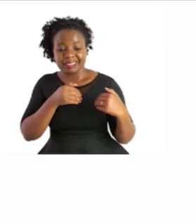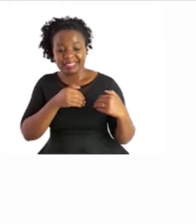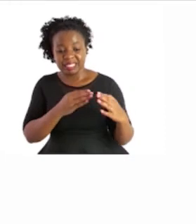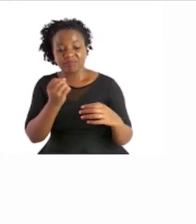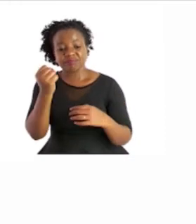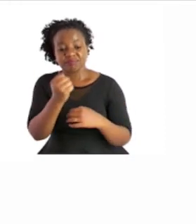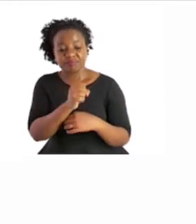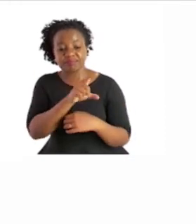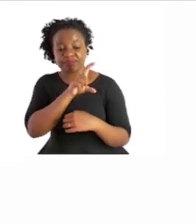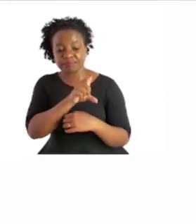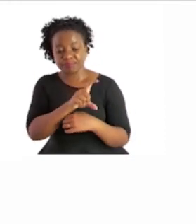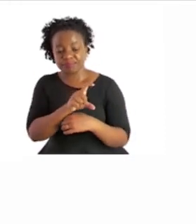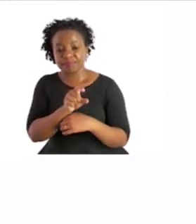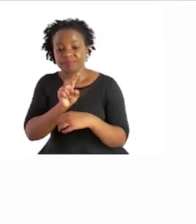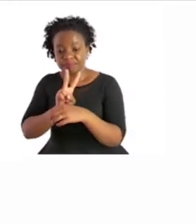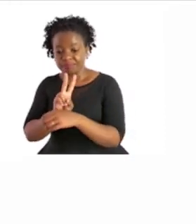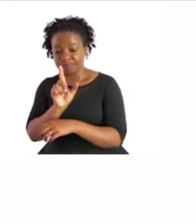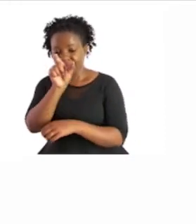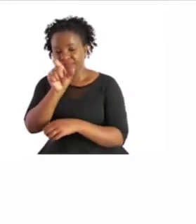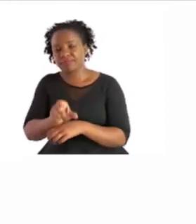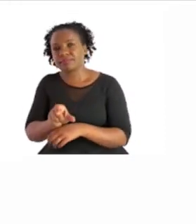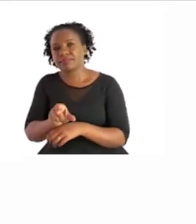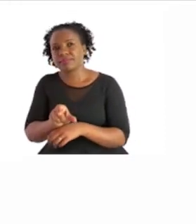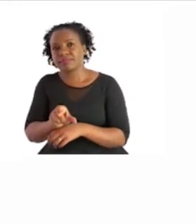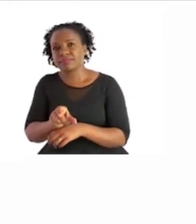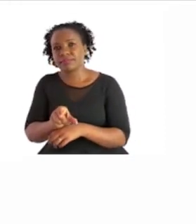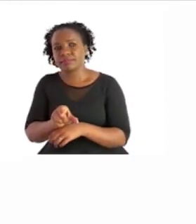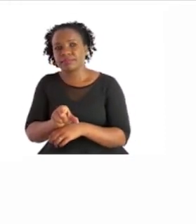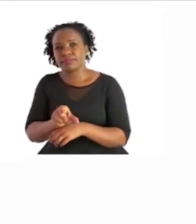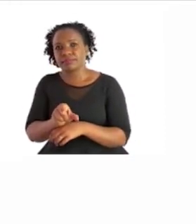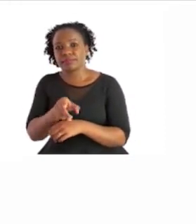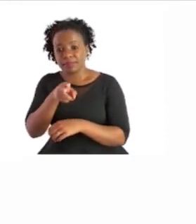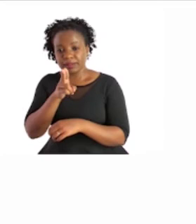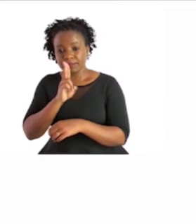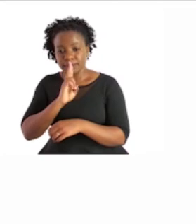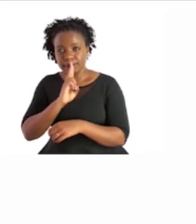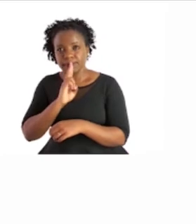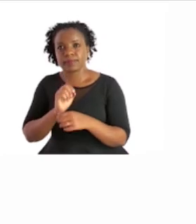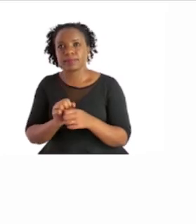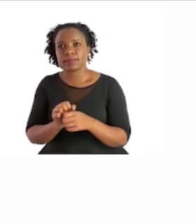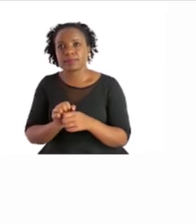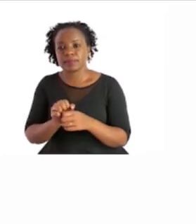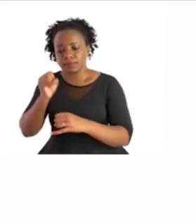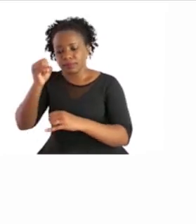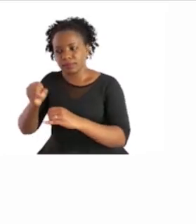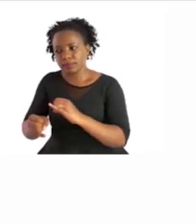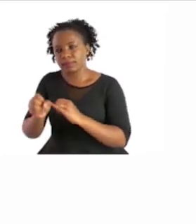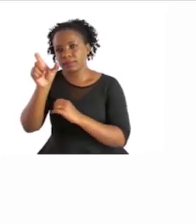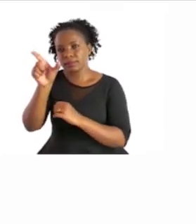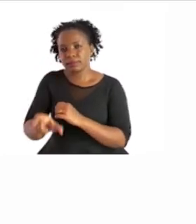letter. And the second column has got the answer. And the last